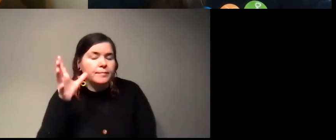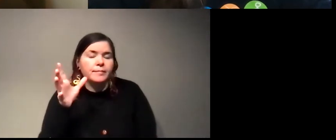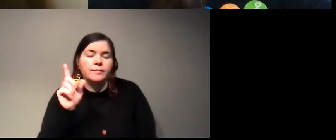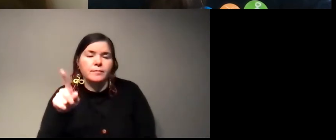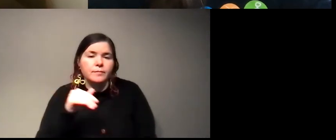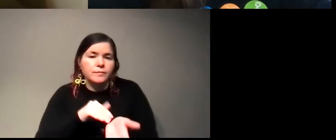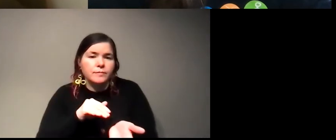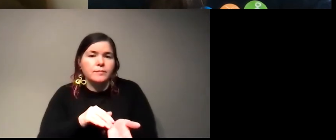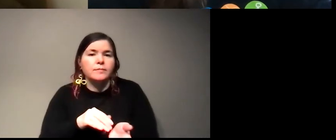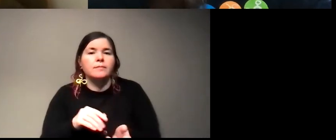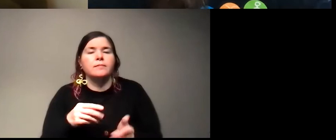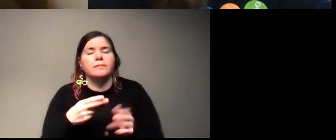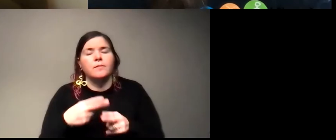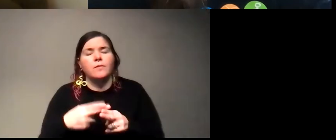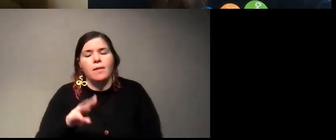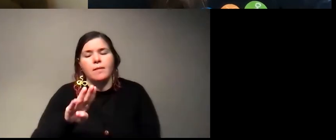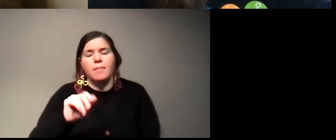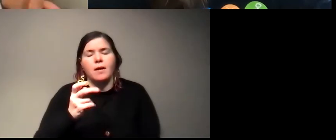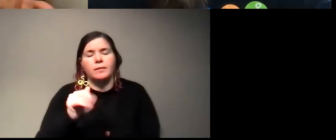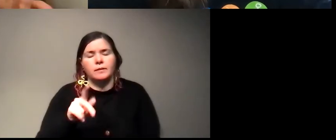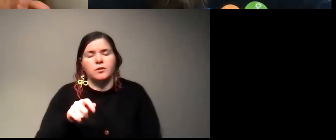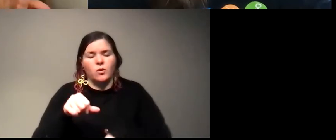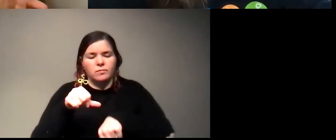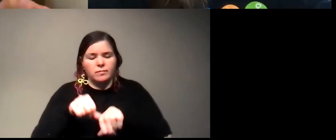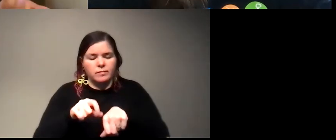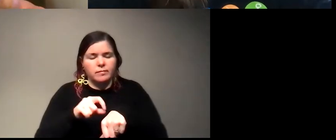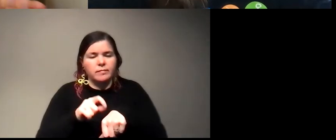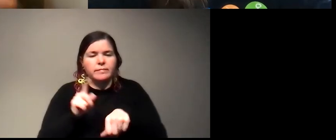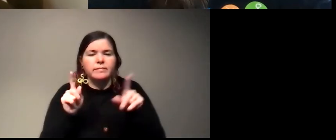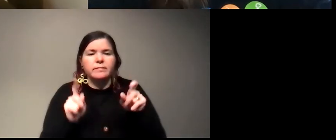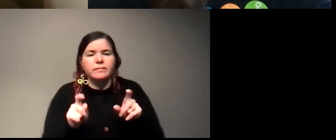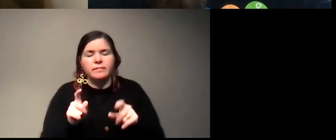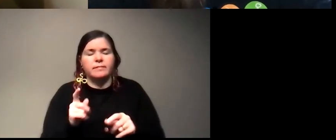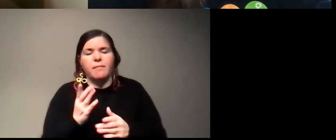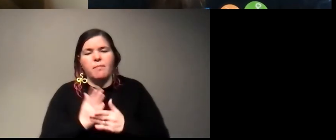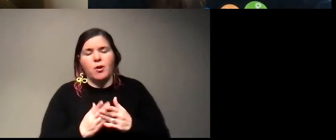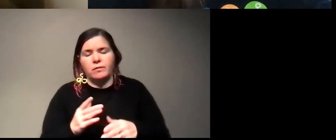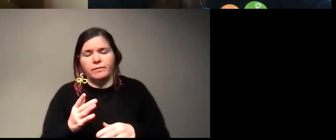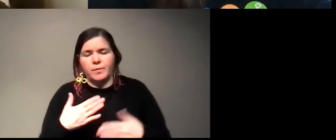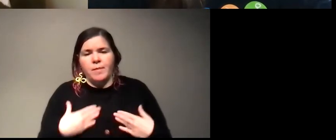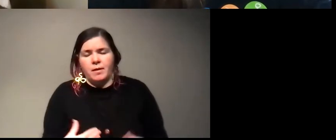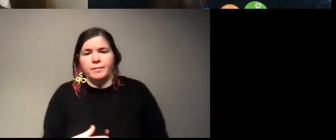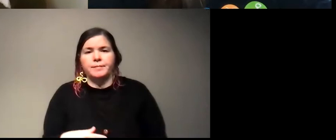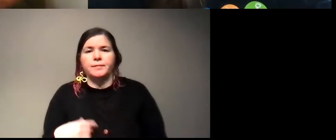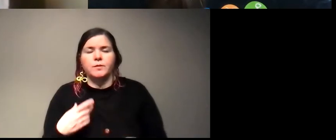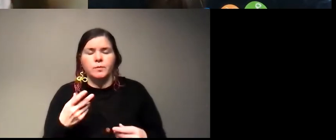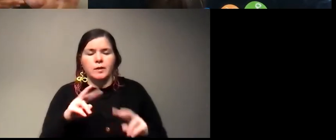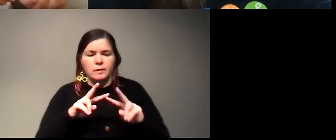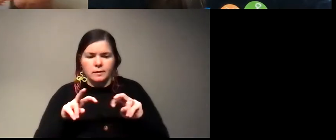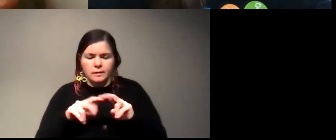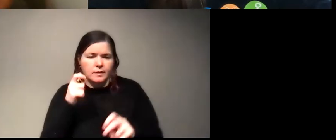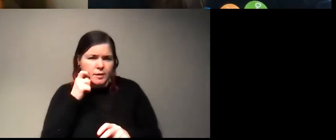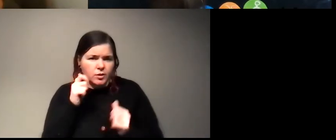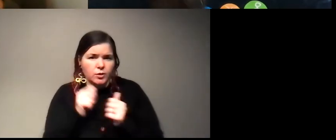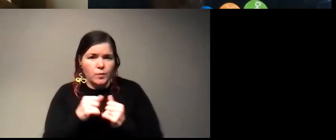had to get what's called a biopsy. So they're just taking a little piece of tissue from our bodies. And we wanted to see if we could look at tissues with